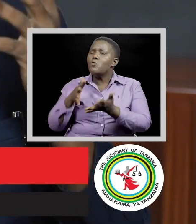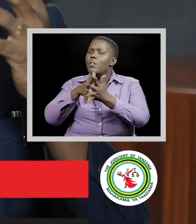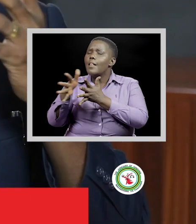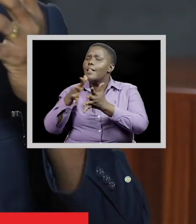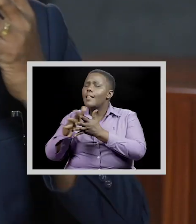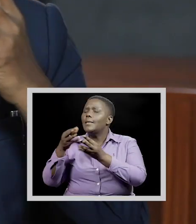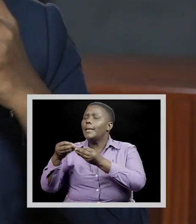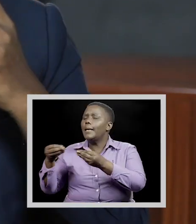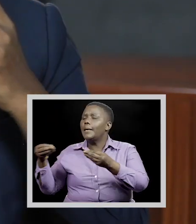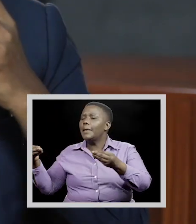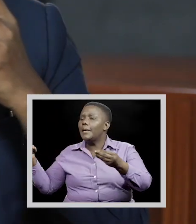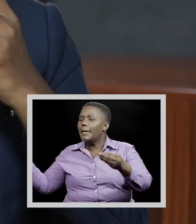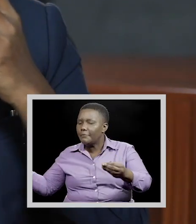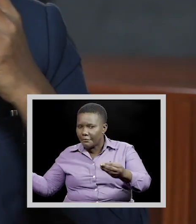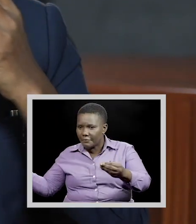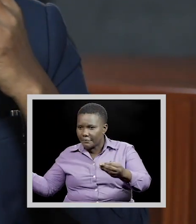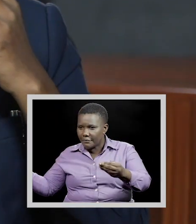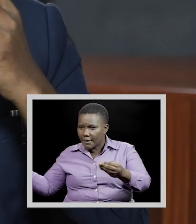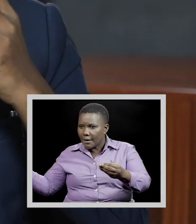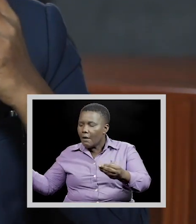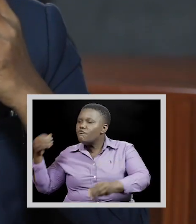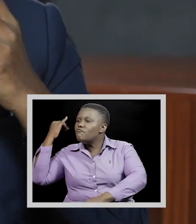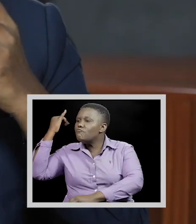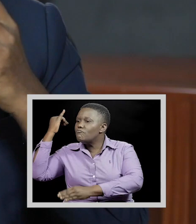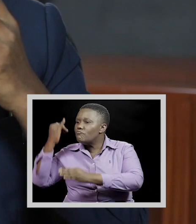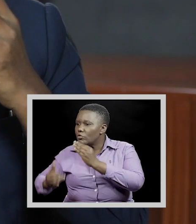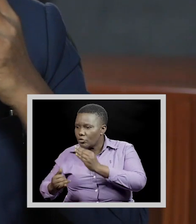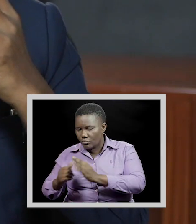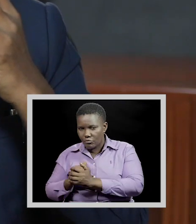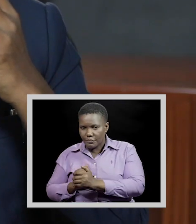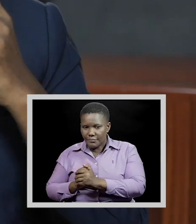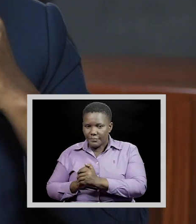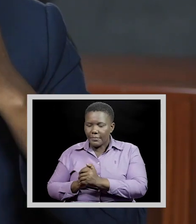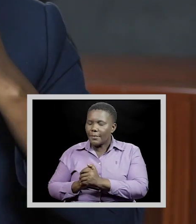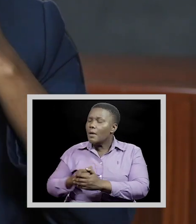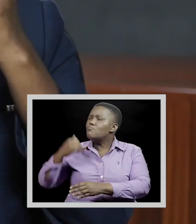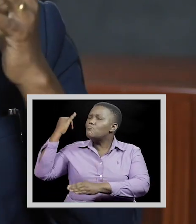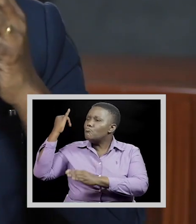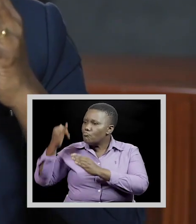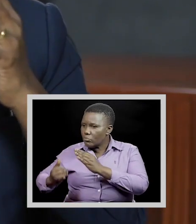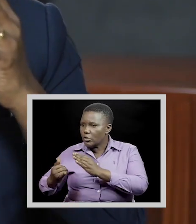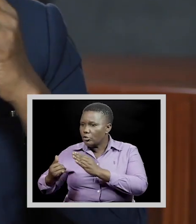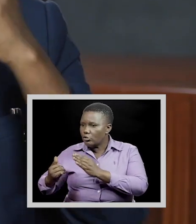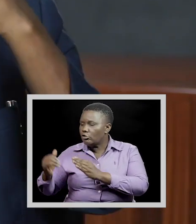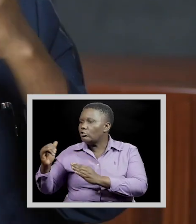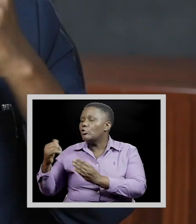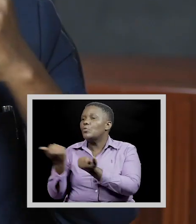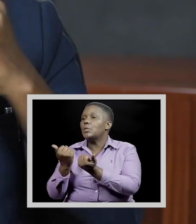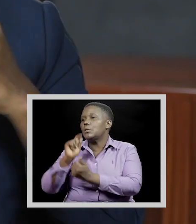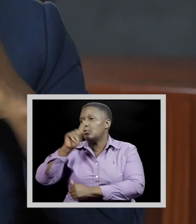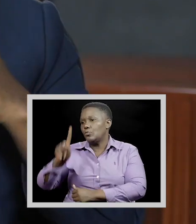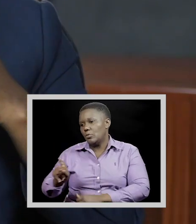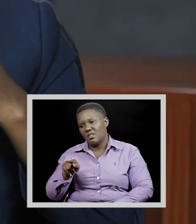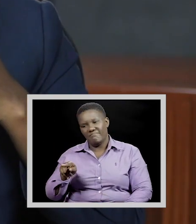the one may narrate a sentence, or a particular paragraph, or narrate something. Then at the end of the